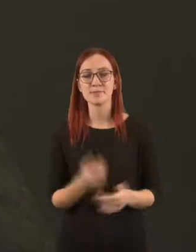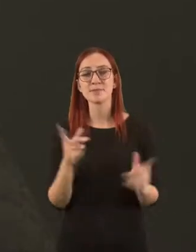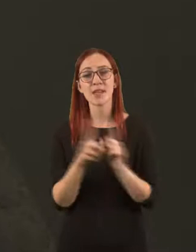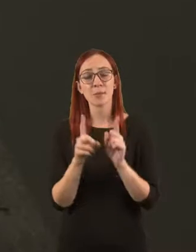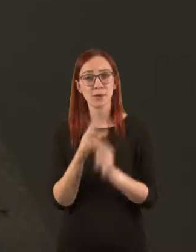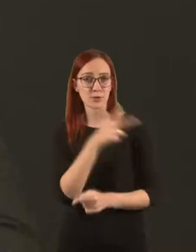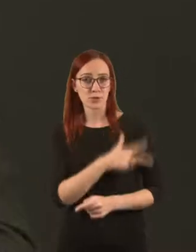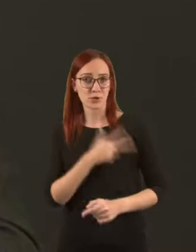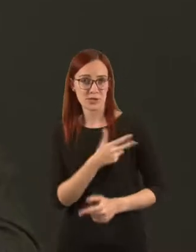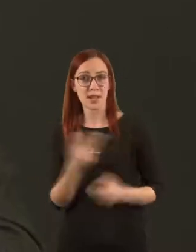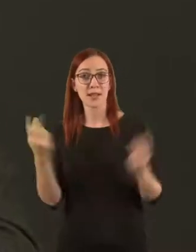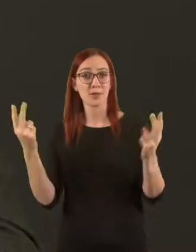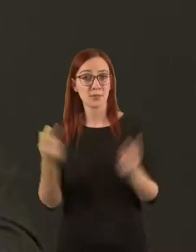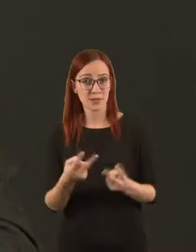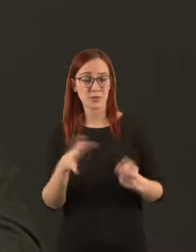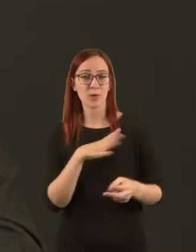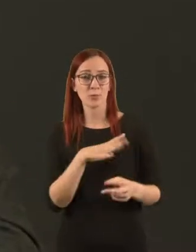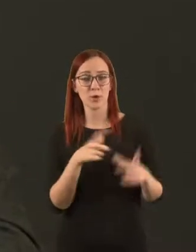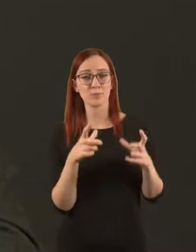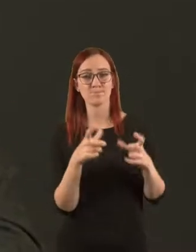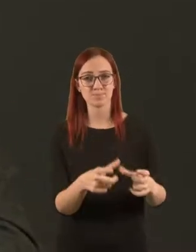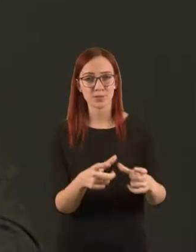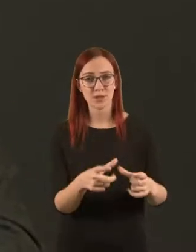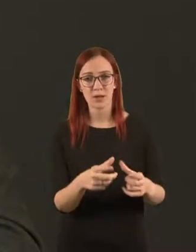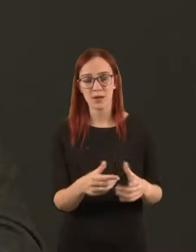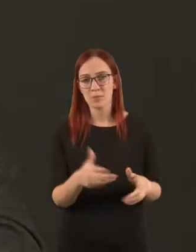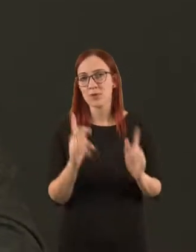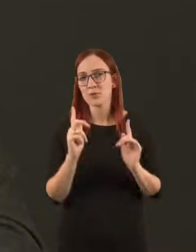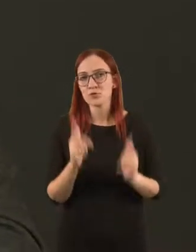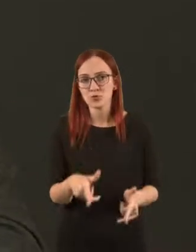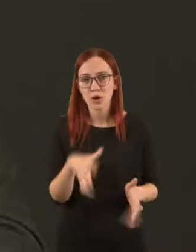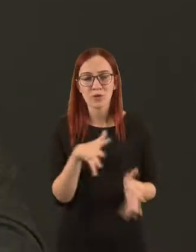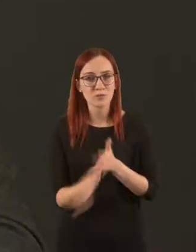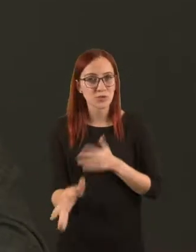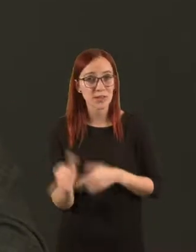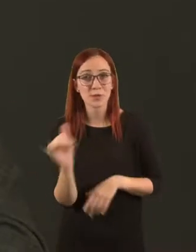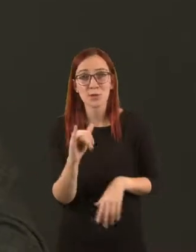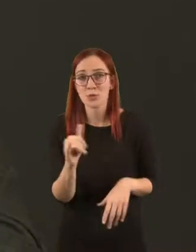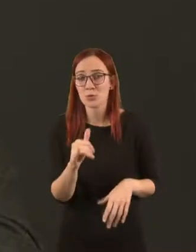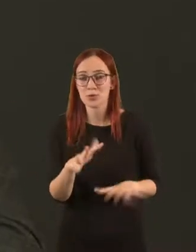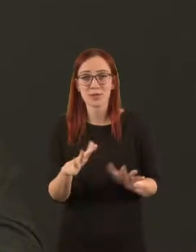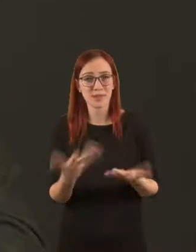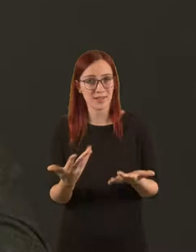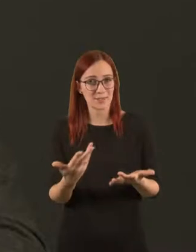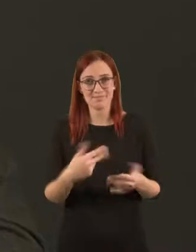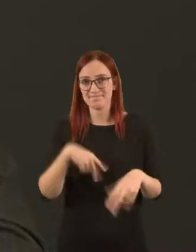collected environmental taxes for completely different purposes. For example,